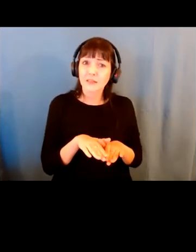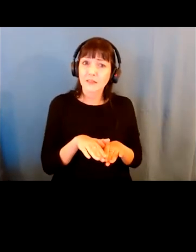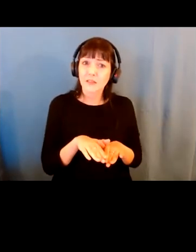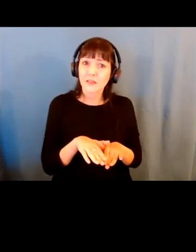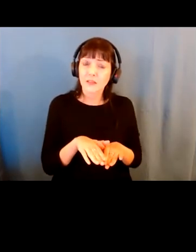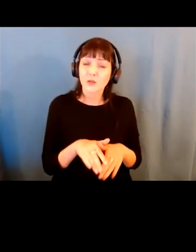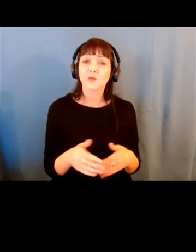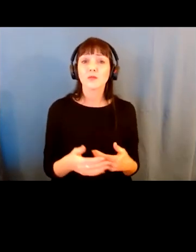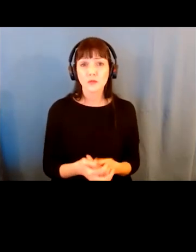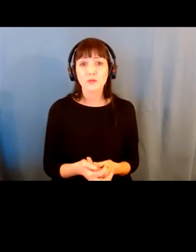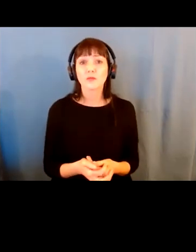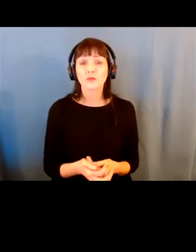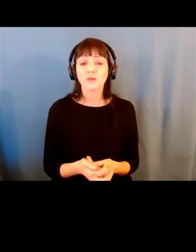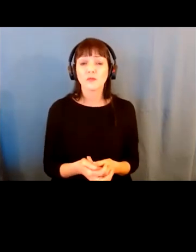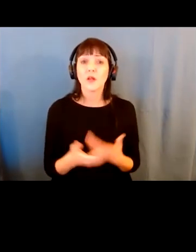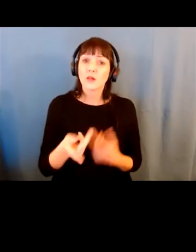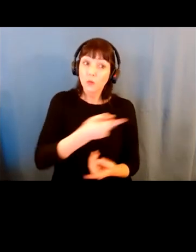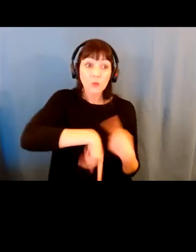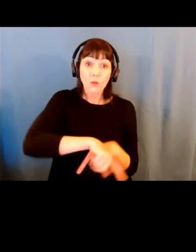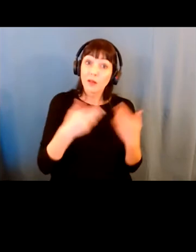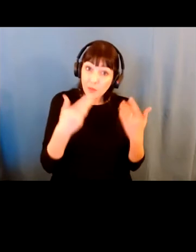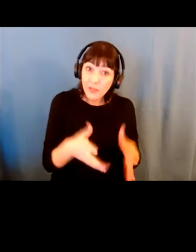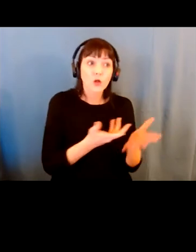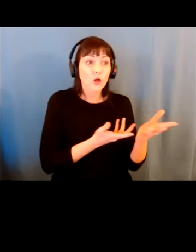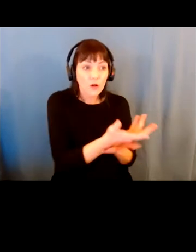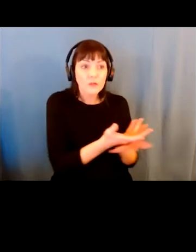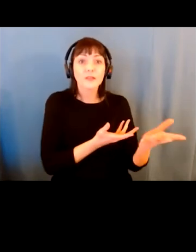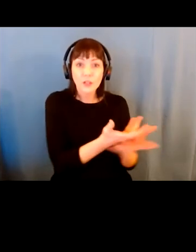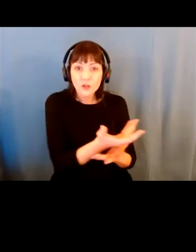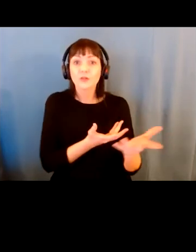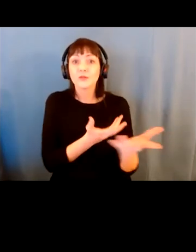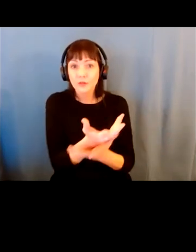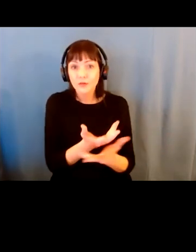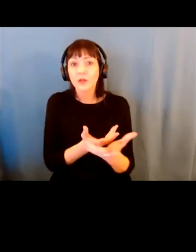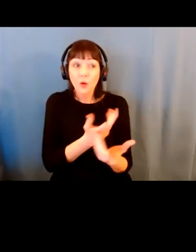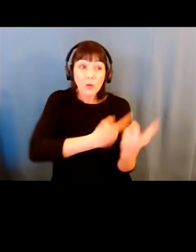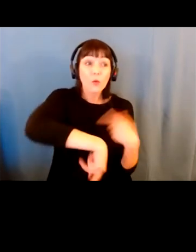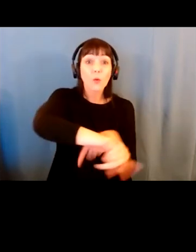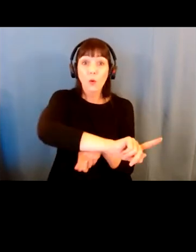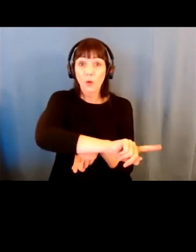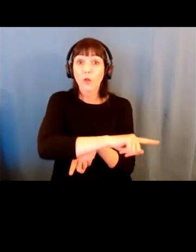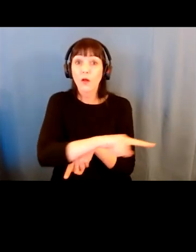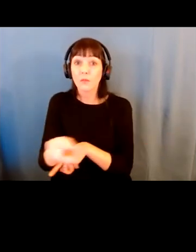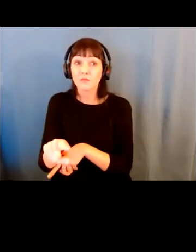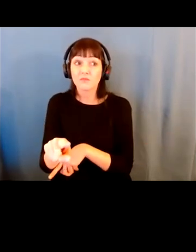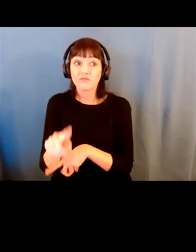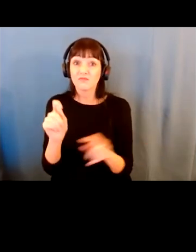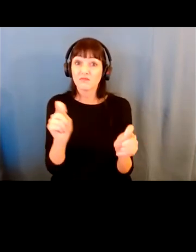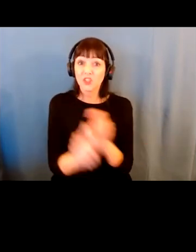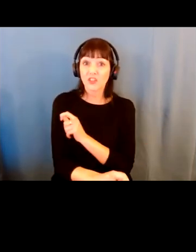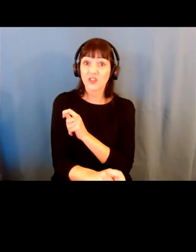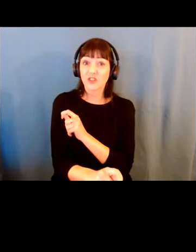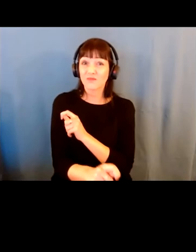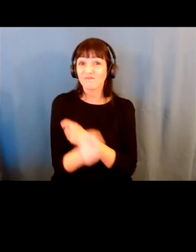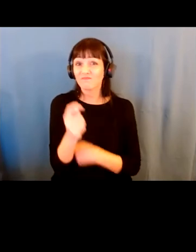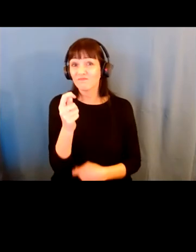institution. And the thing is, you know, we've all been having these conversations individually with these organizations, and I haven't seen much change. And I